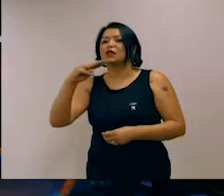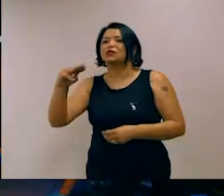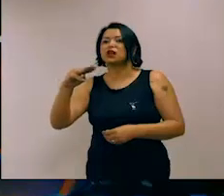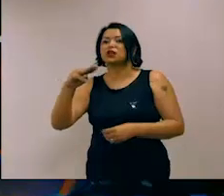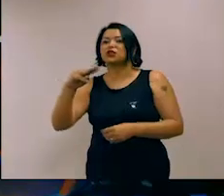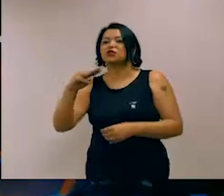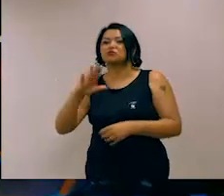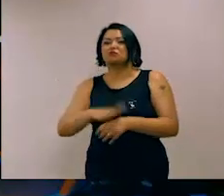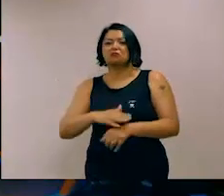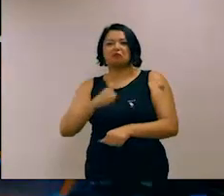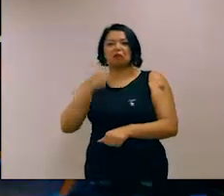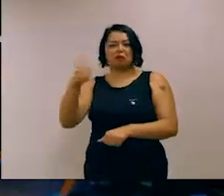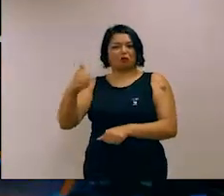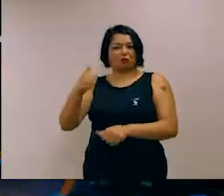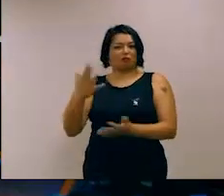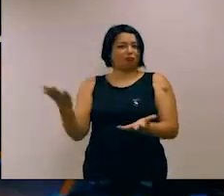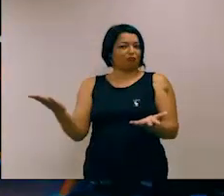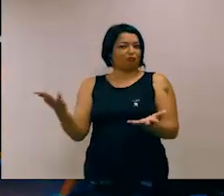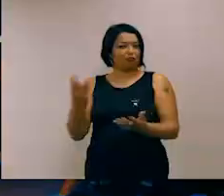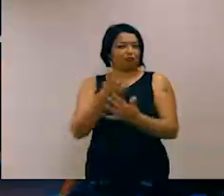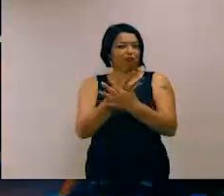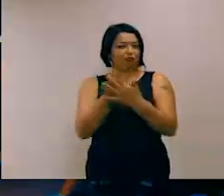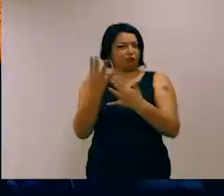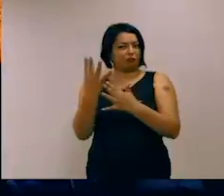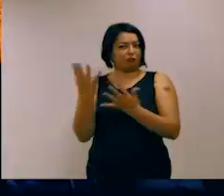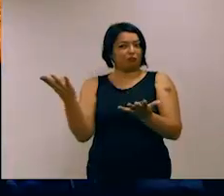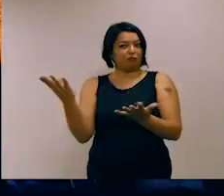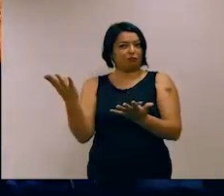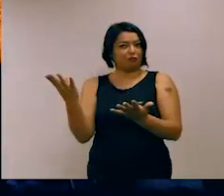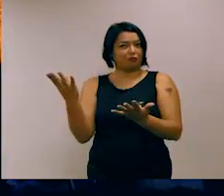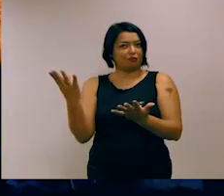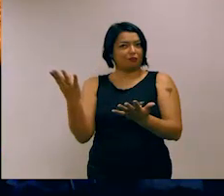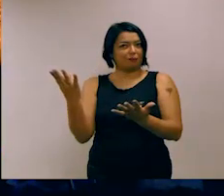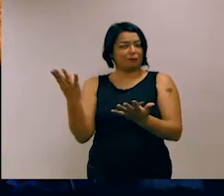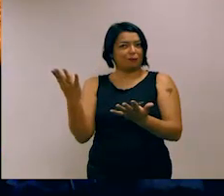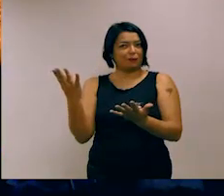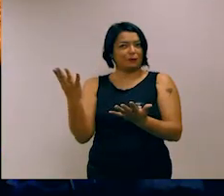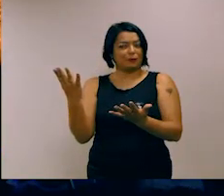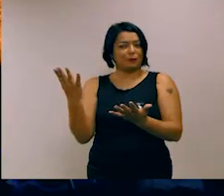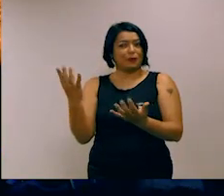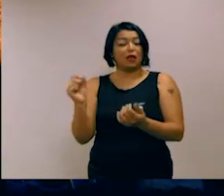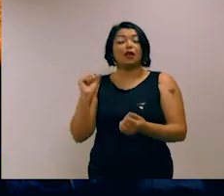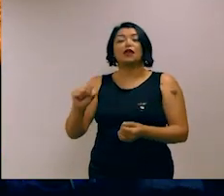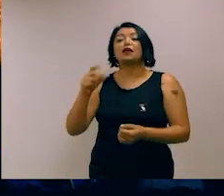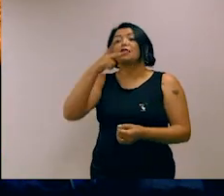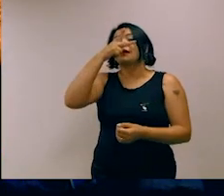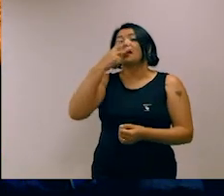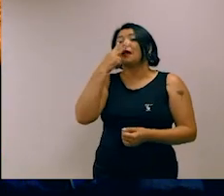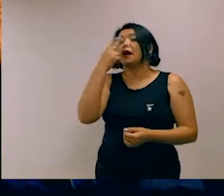good. Okay, who think the personal request message worked the best?